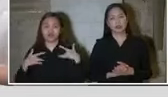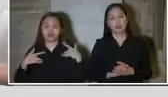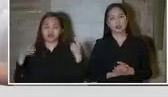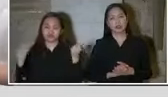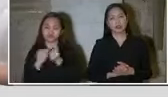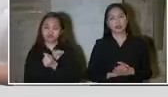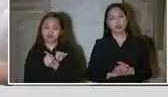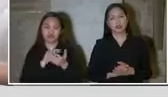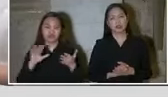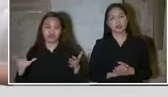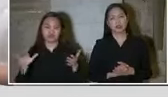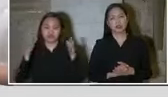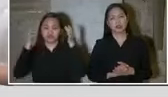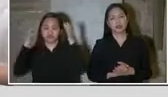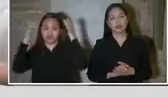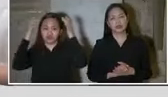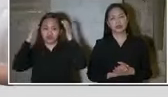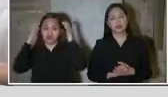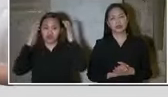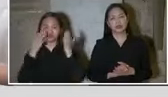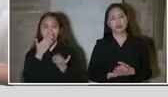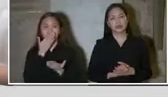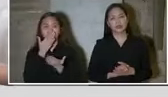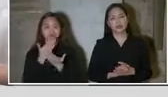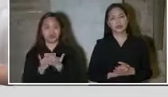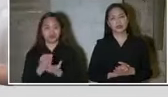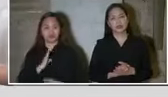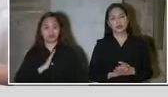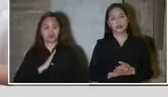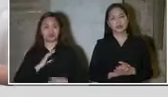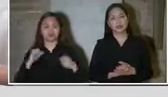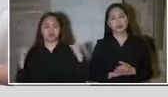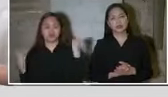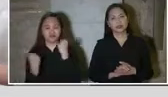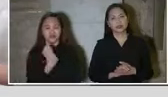destruction, crowns you with kindness and compassion.